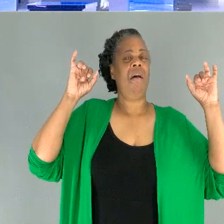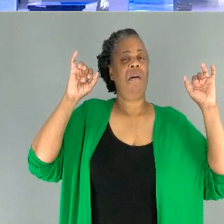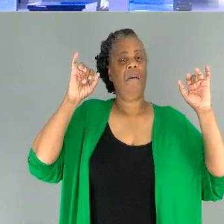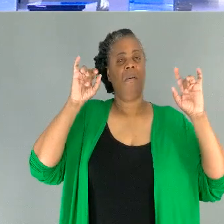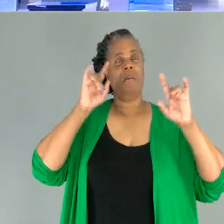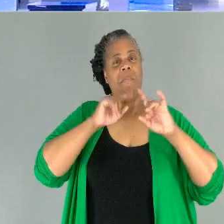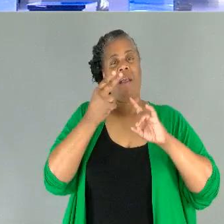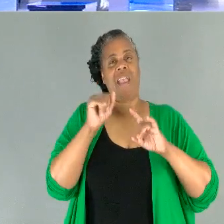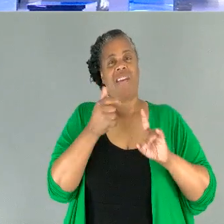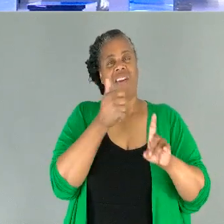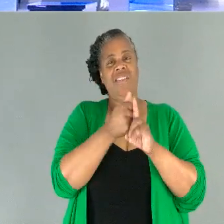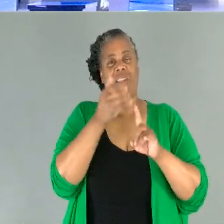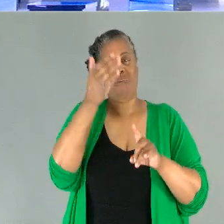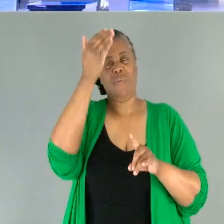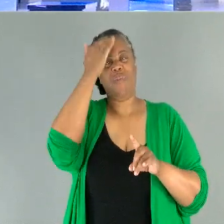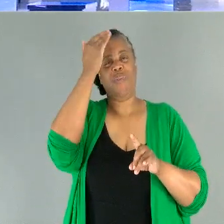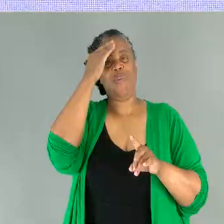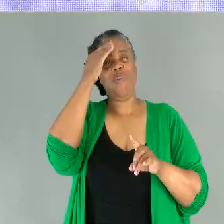in heavenly places,